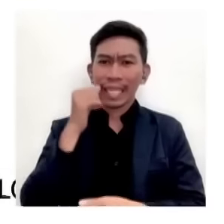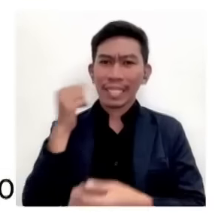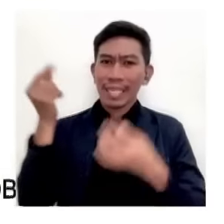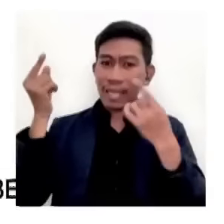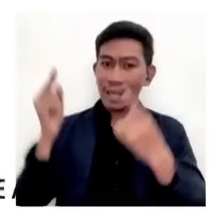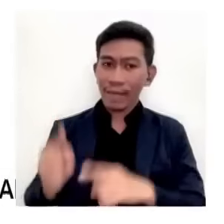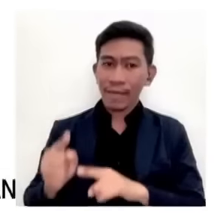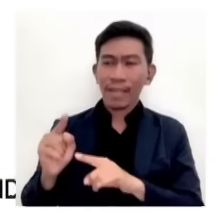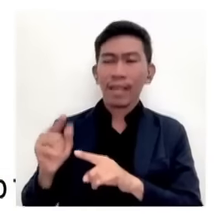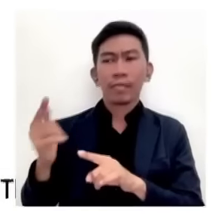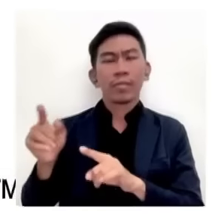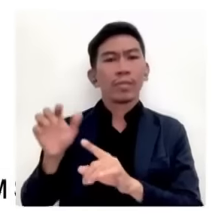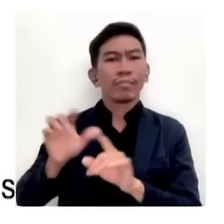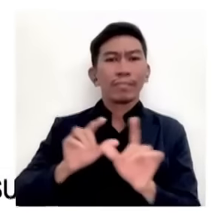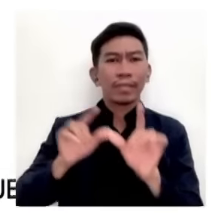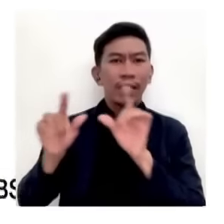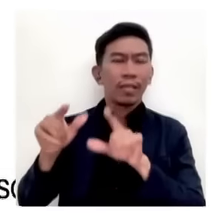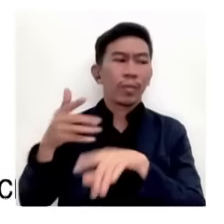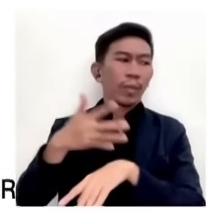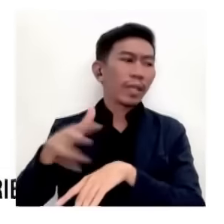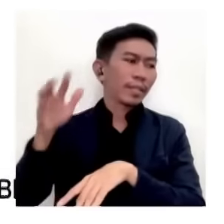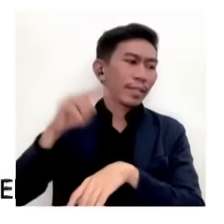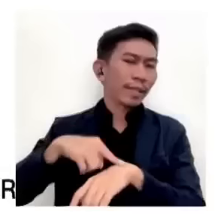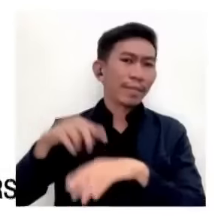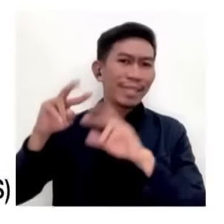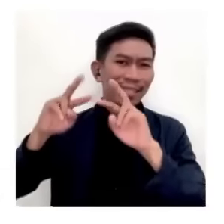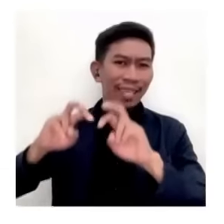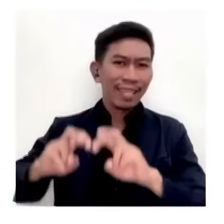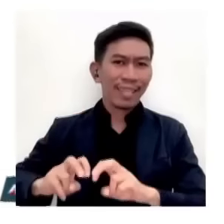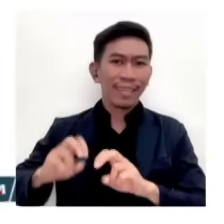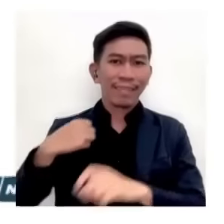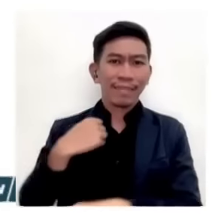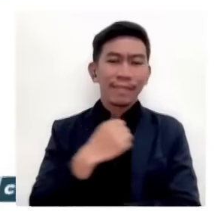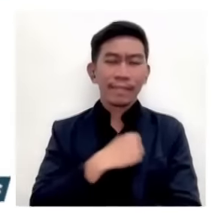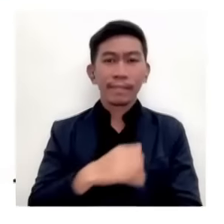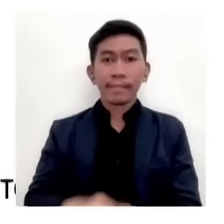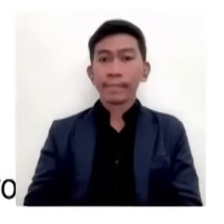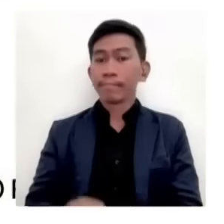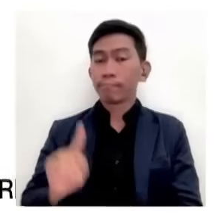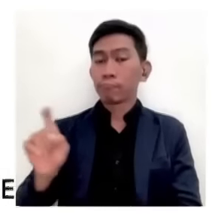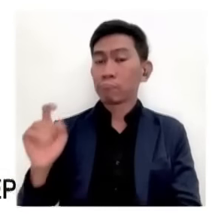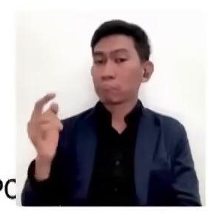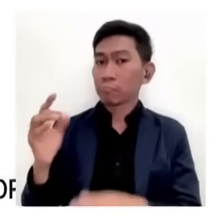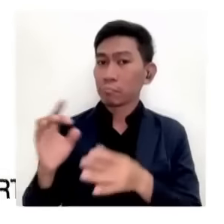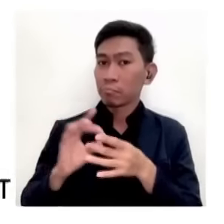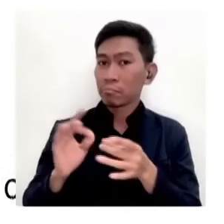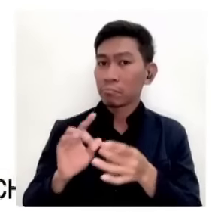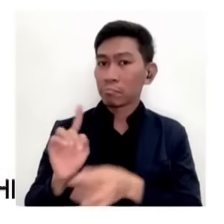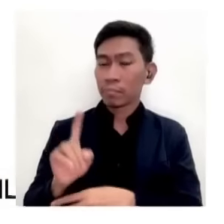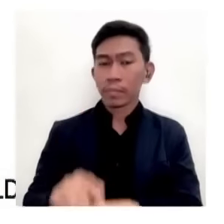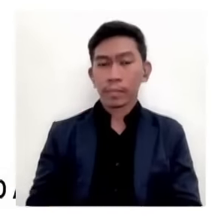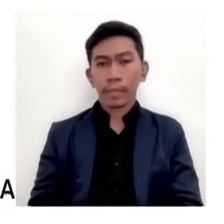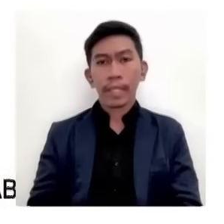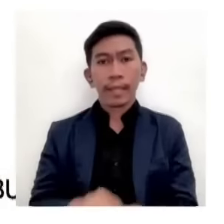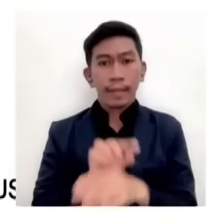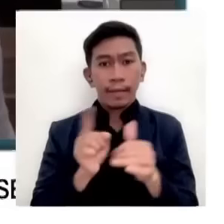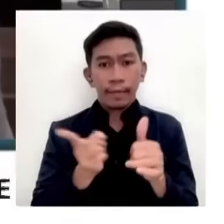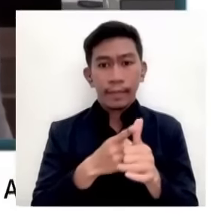circus and a waste of time. What do you say to that? Well, first of all, Carmina,